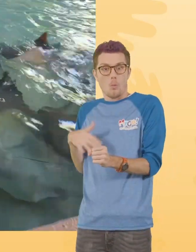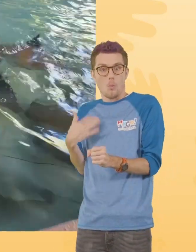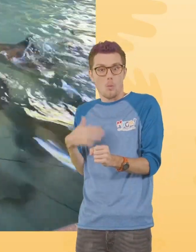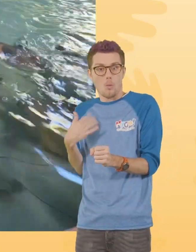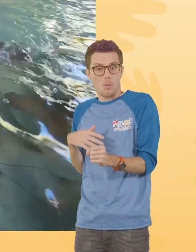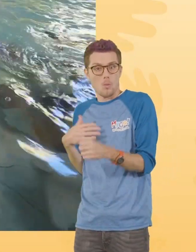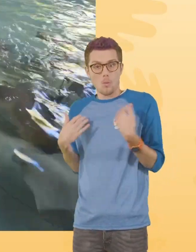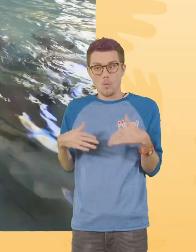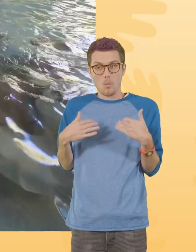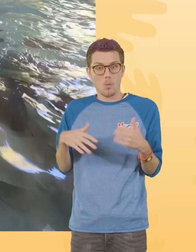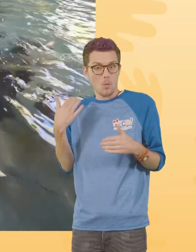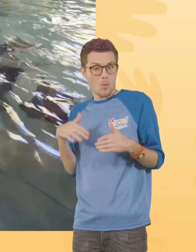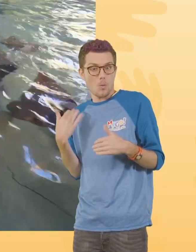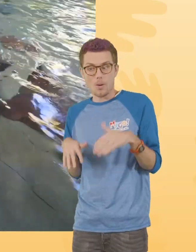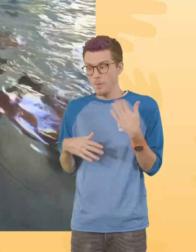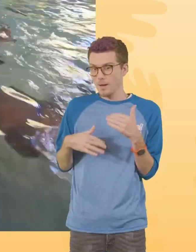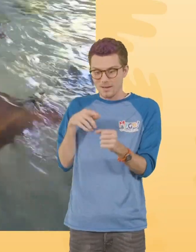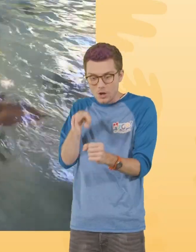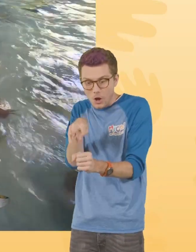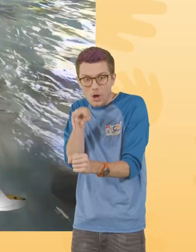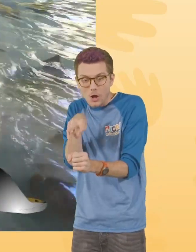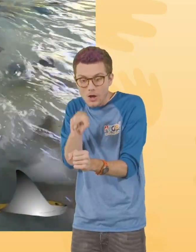Okay, here you go.